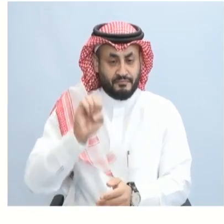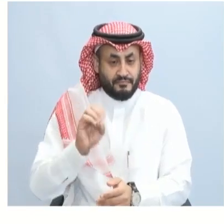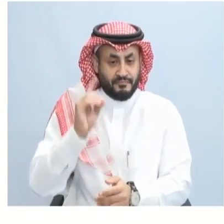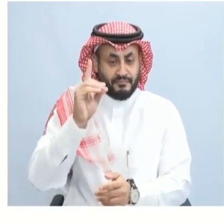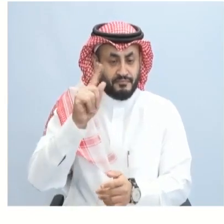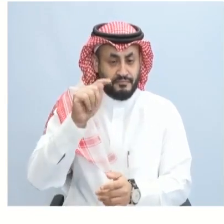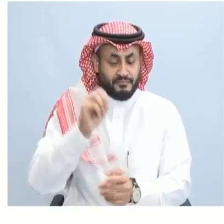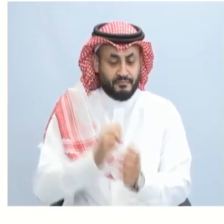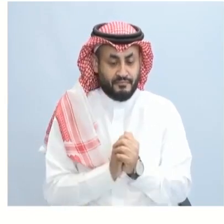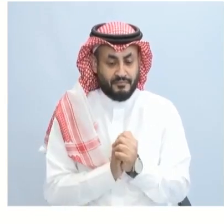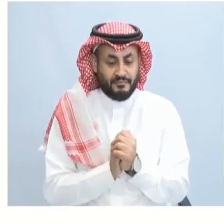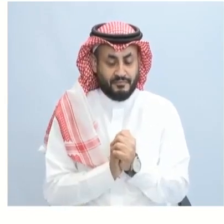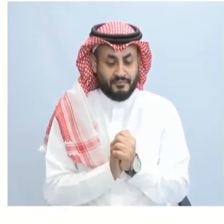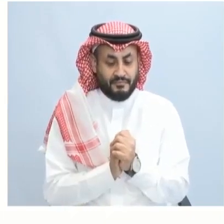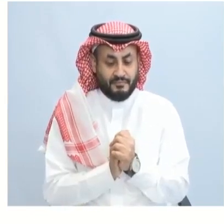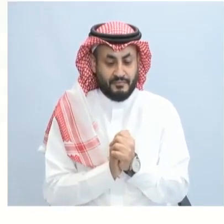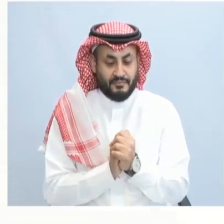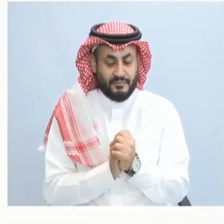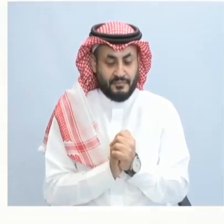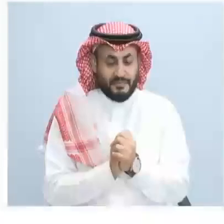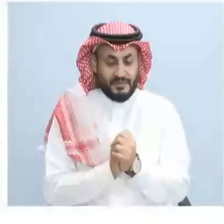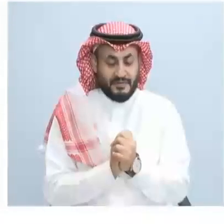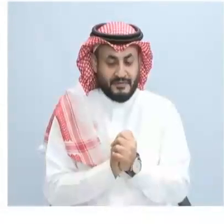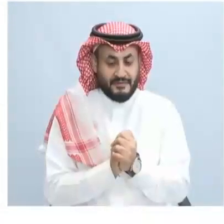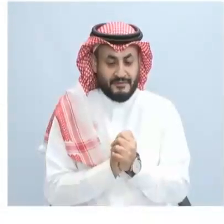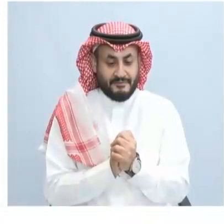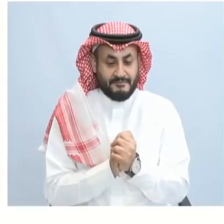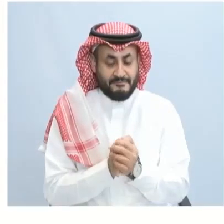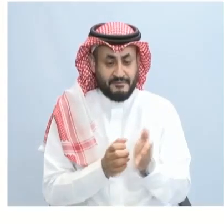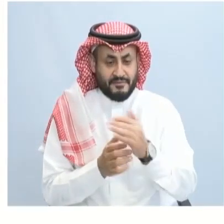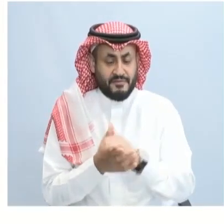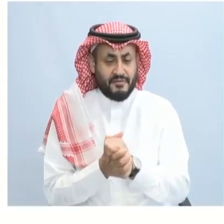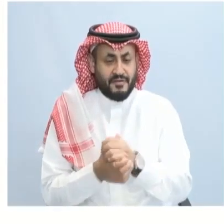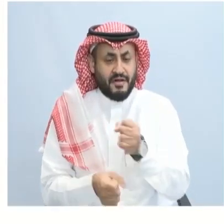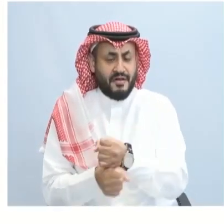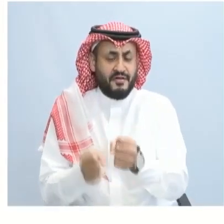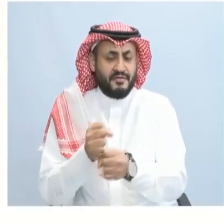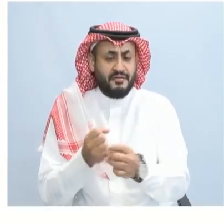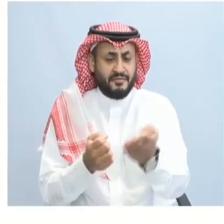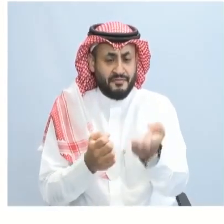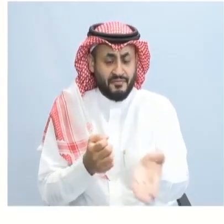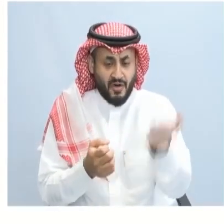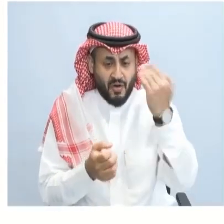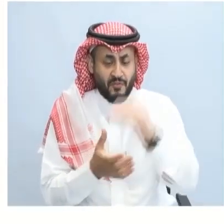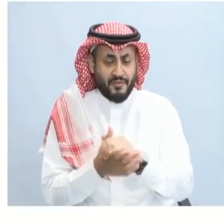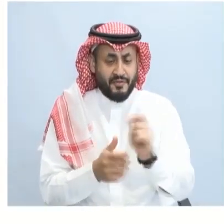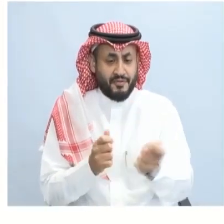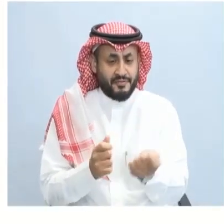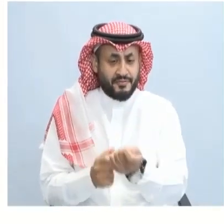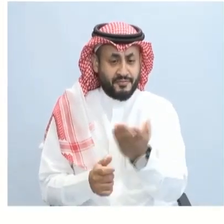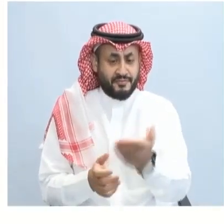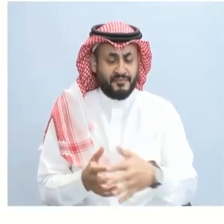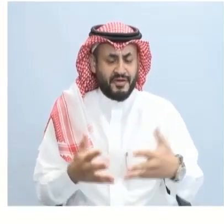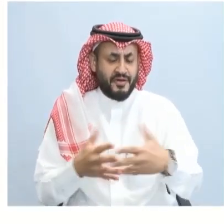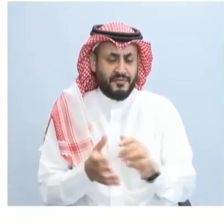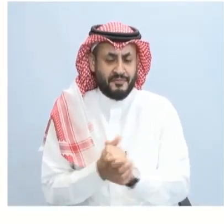and would. Now we have our structures here, or the graph that we planned and we just summarized